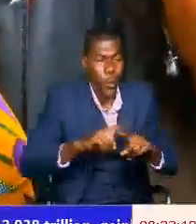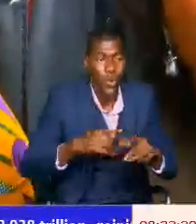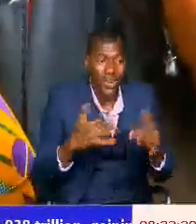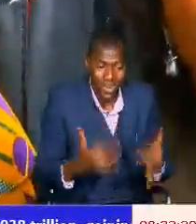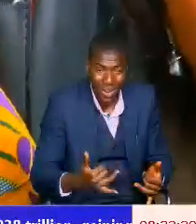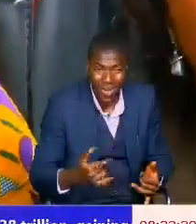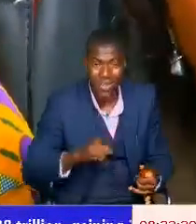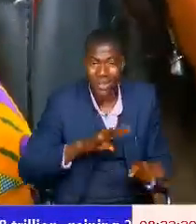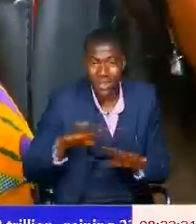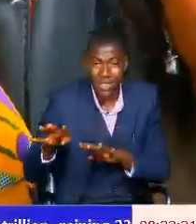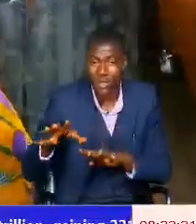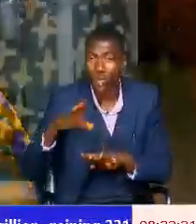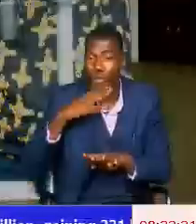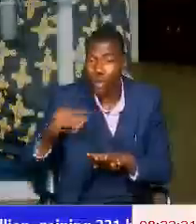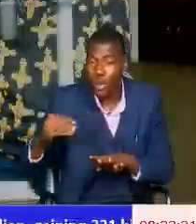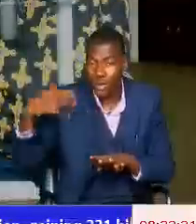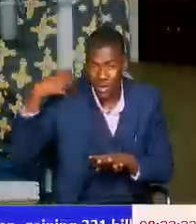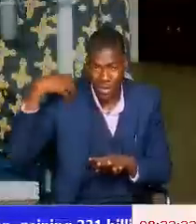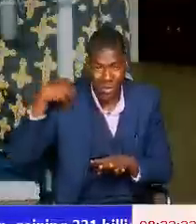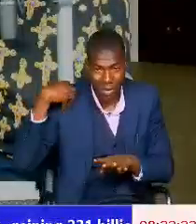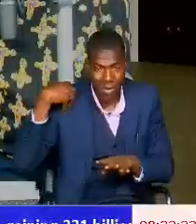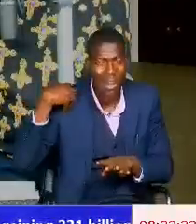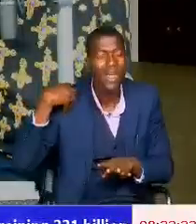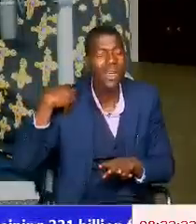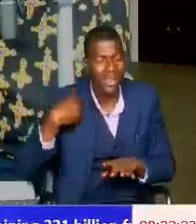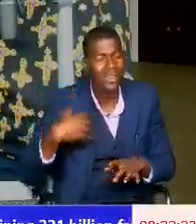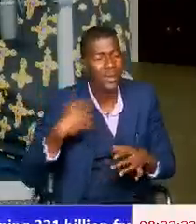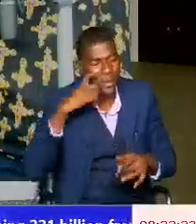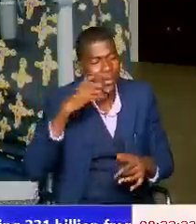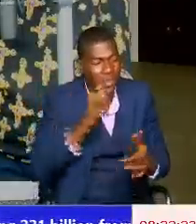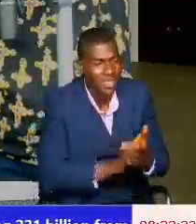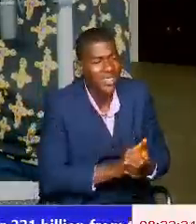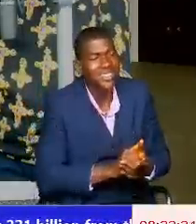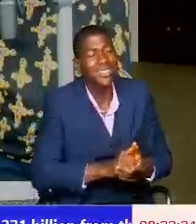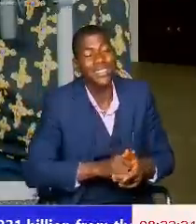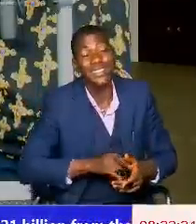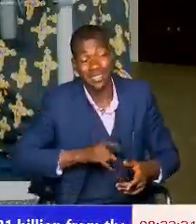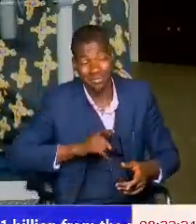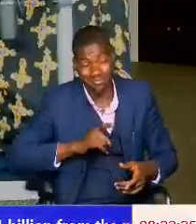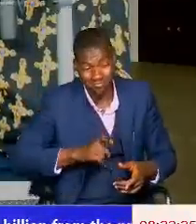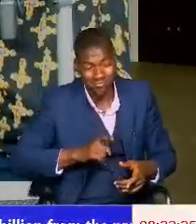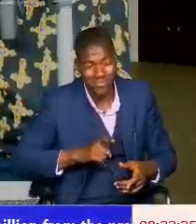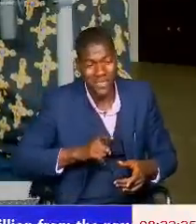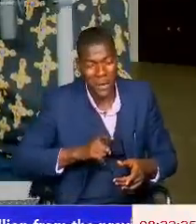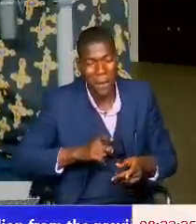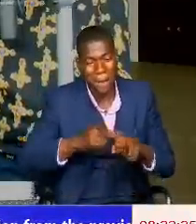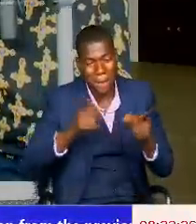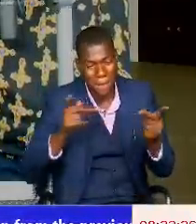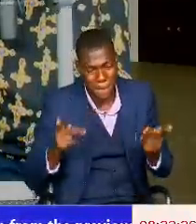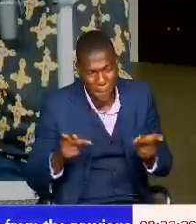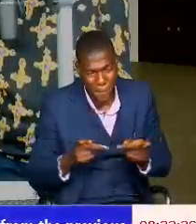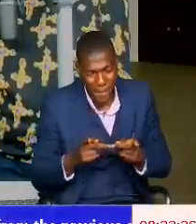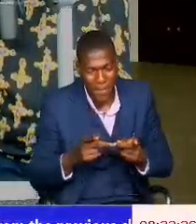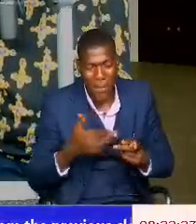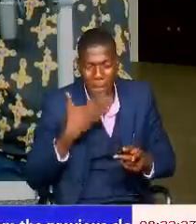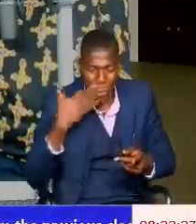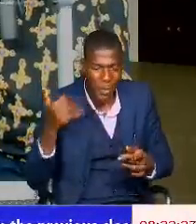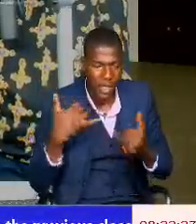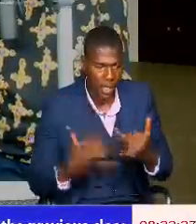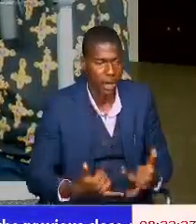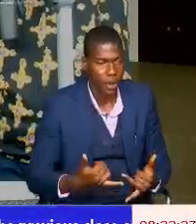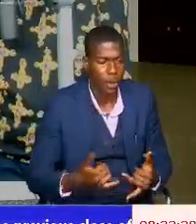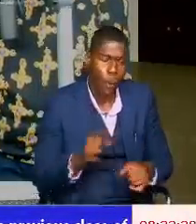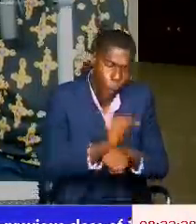of Servicom. But how you go make Servicom? Say, they are nodal officers. They are people where they represent